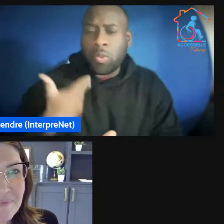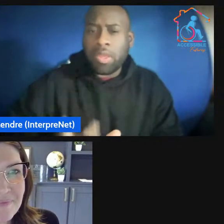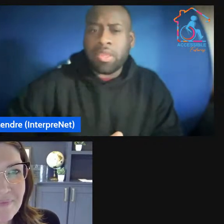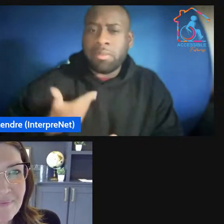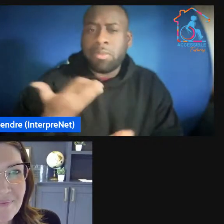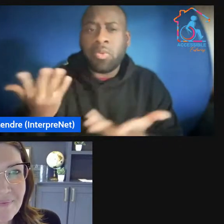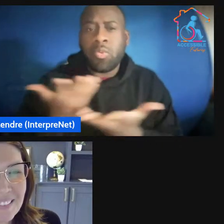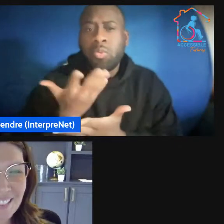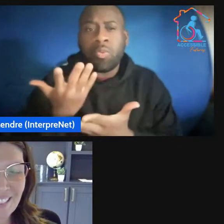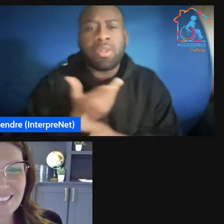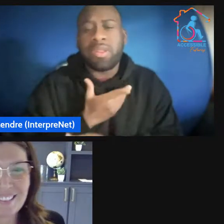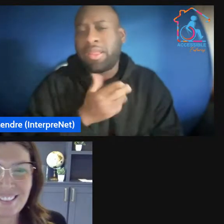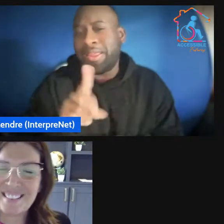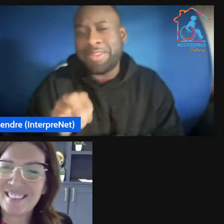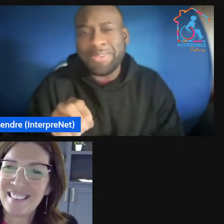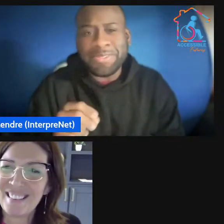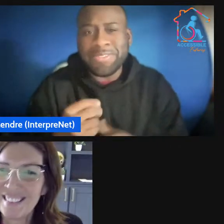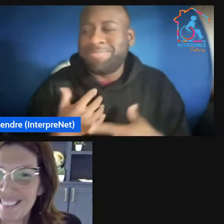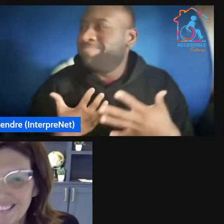Chills.